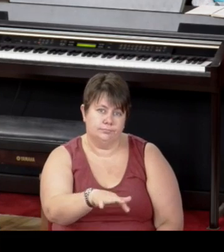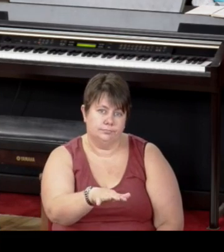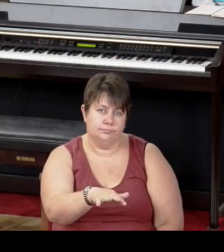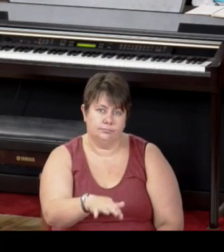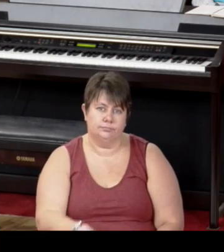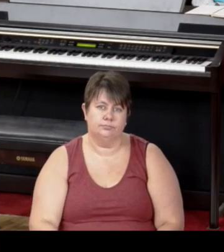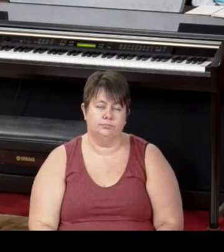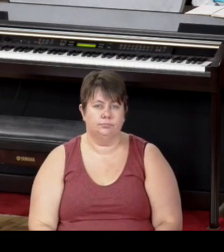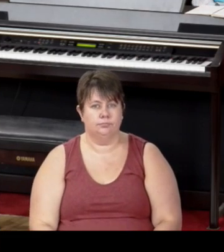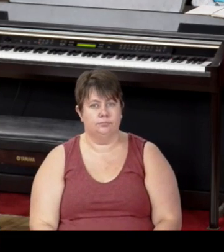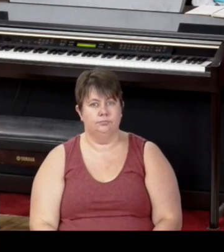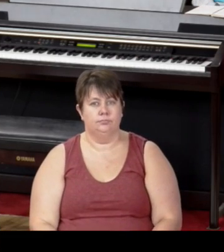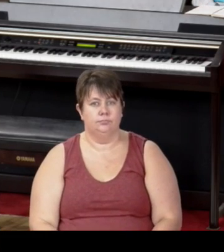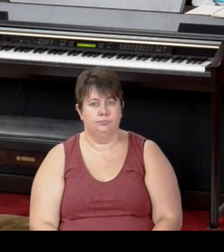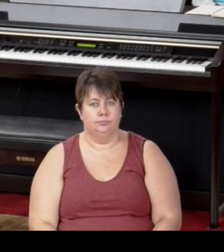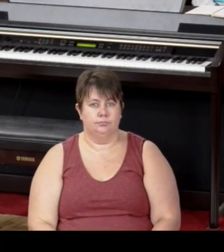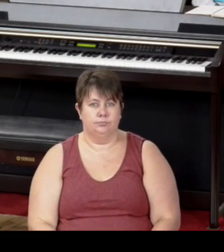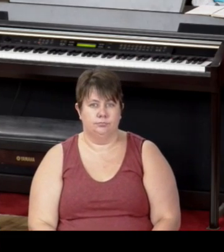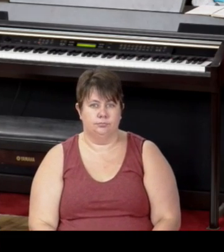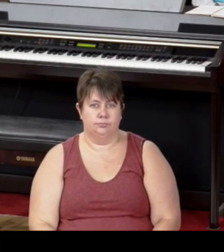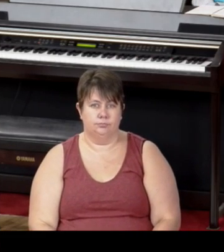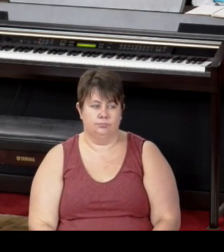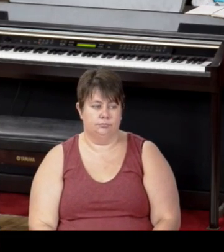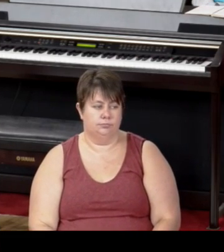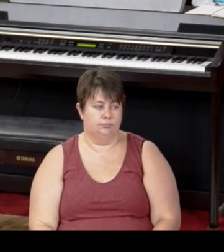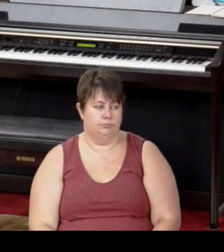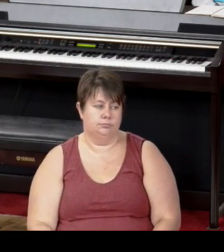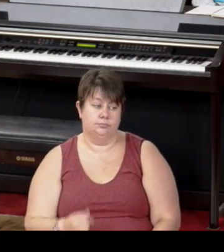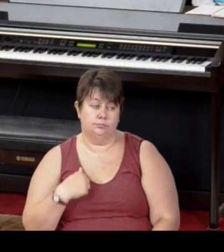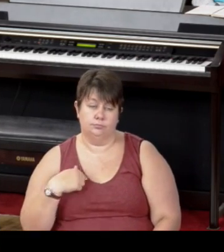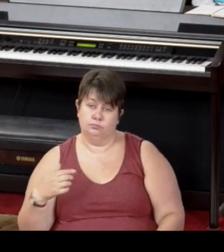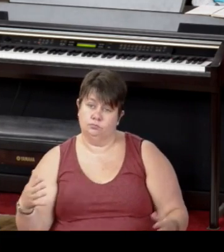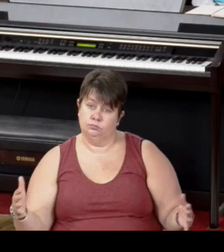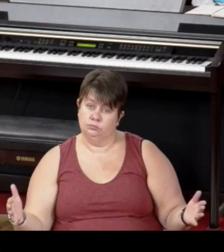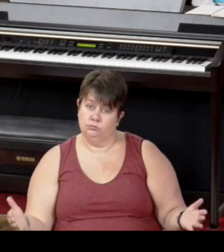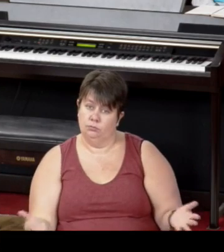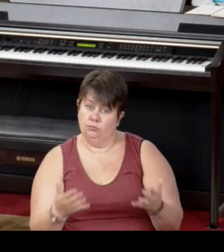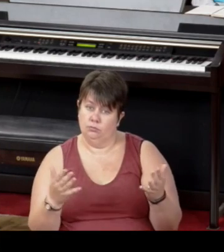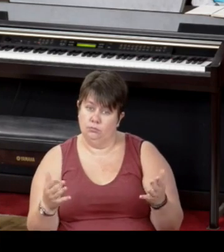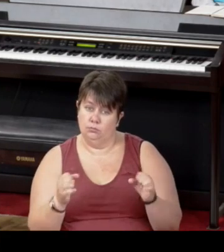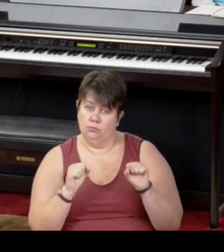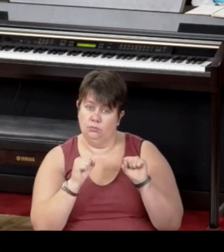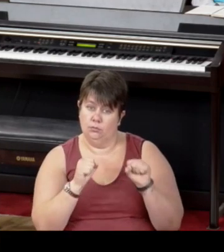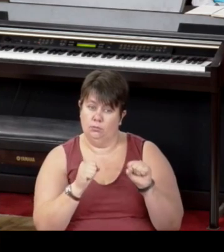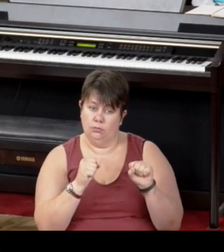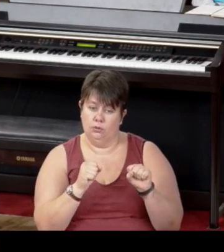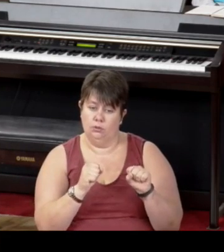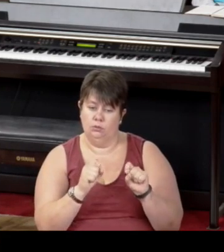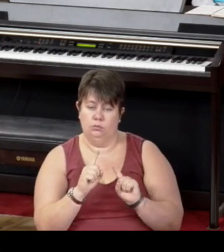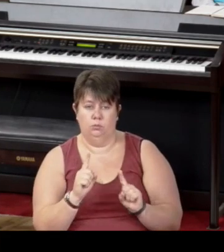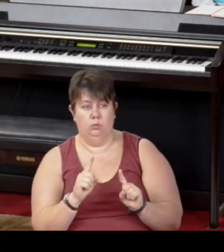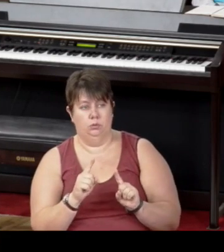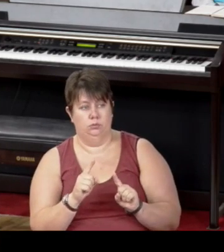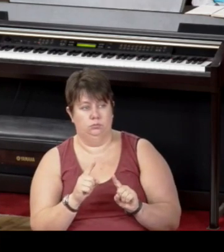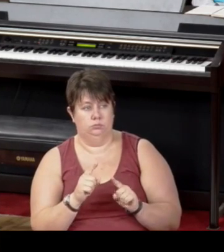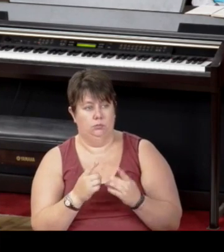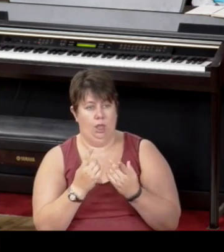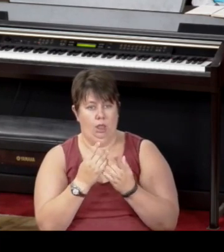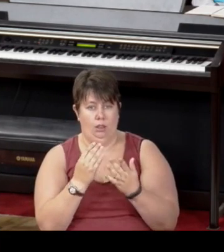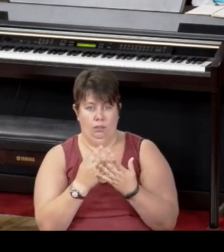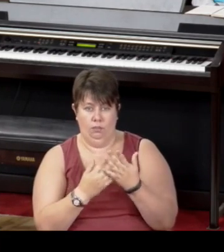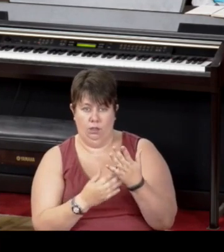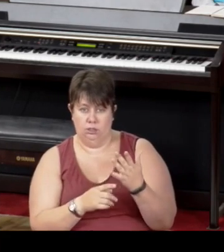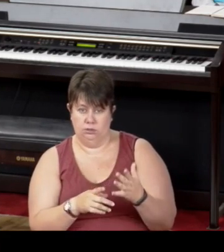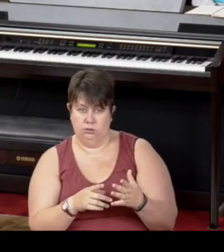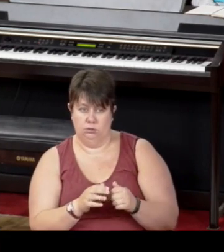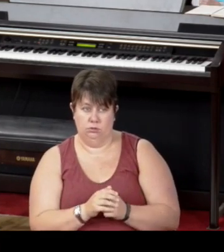He also encourages them by drawing to the church's attention a few of the things that they are doing well, things that he commends them for.